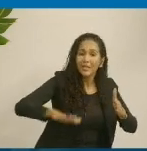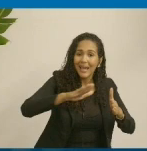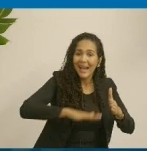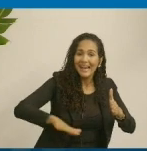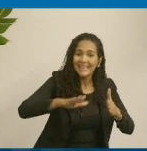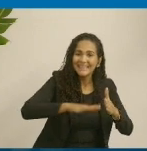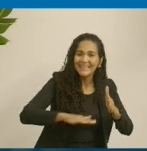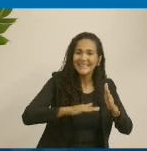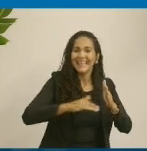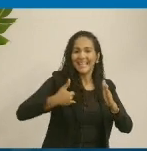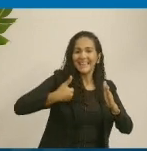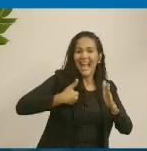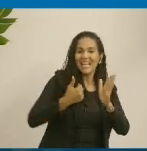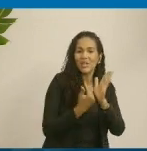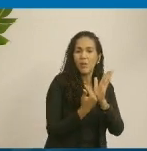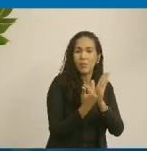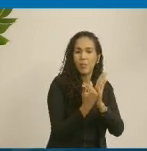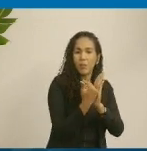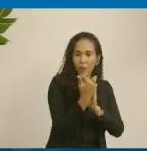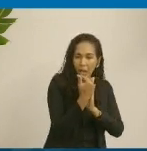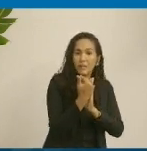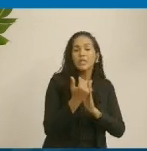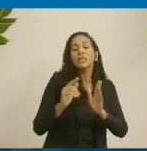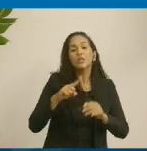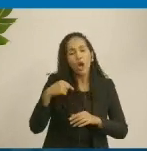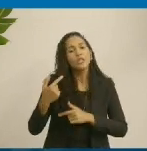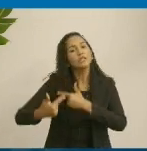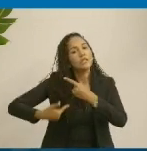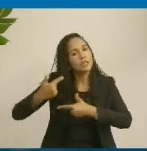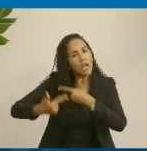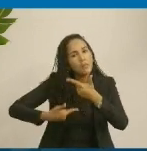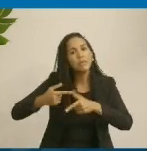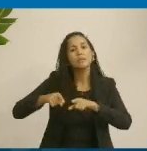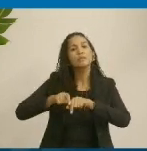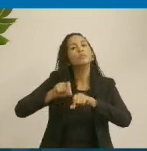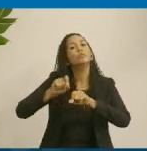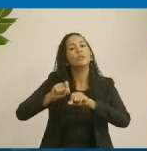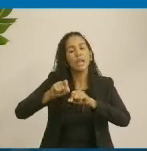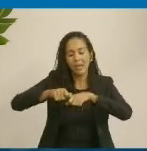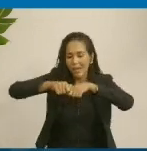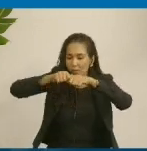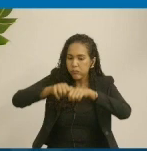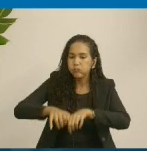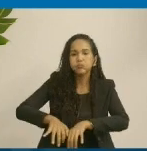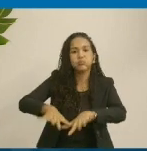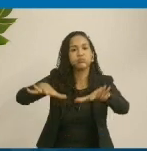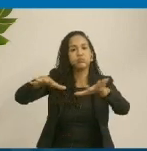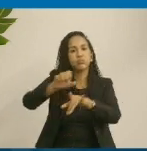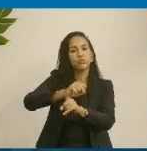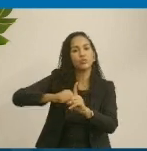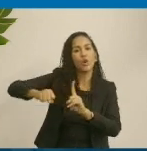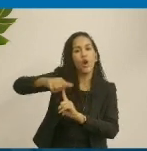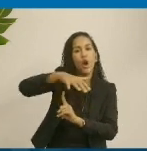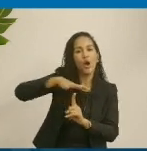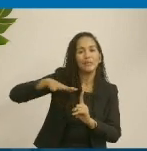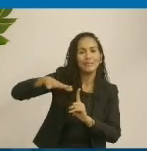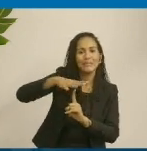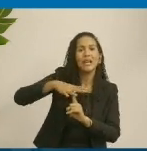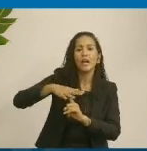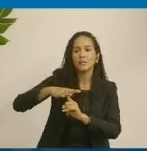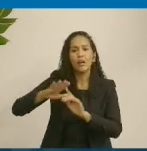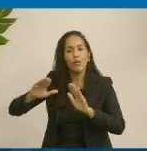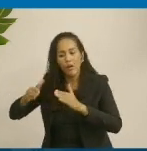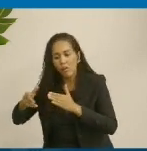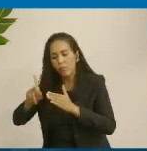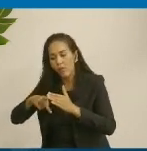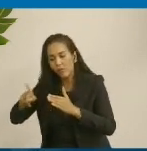then currently we are working at expanding into the general society beyond teachers. Teachers have often a very